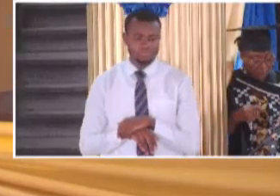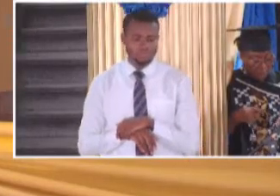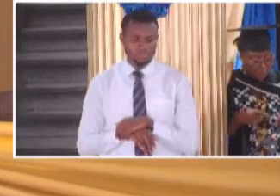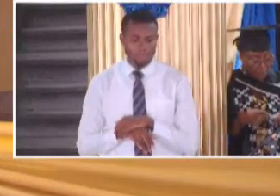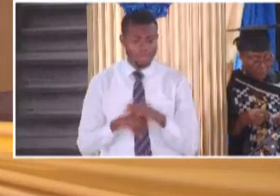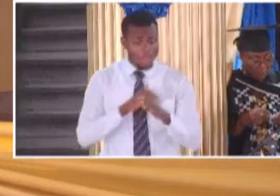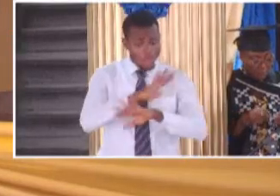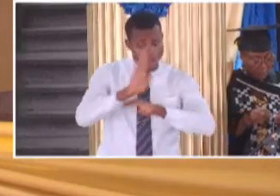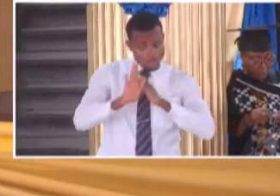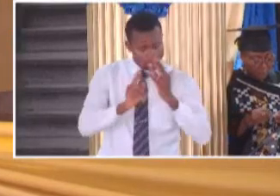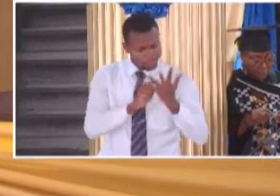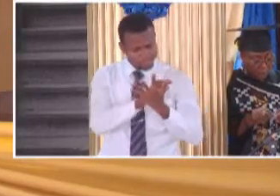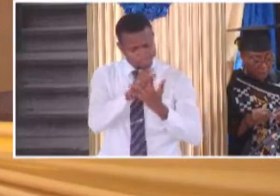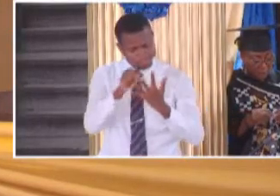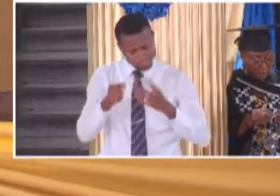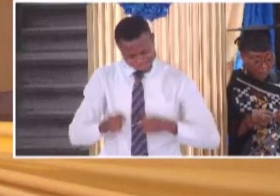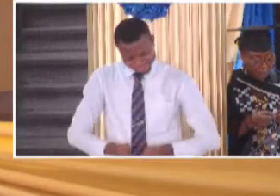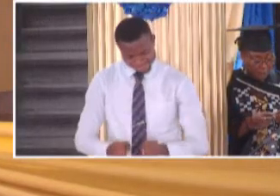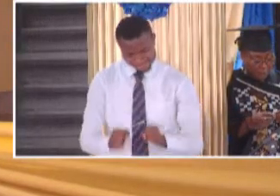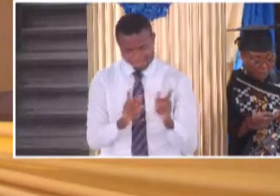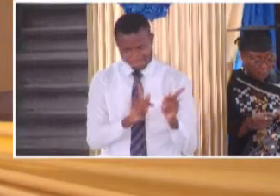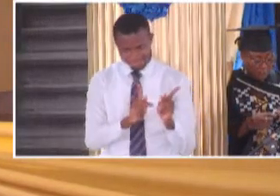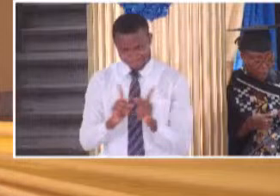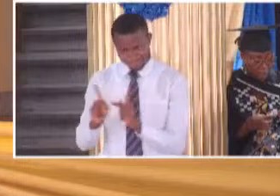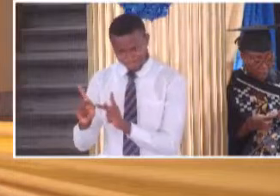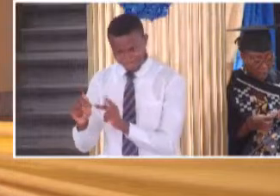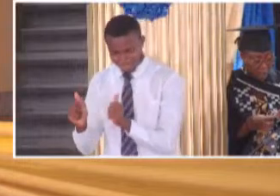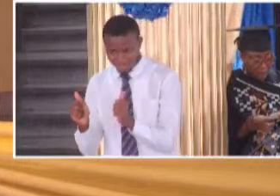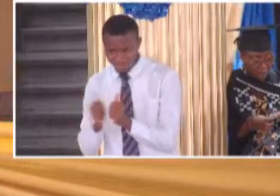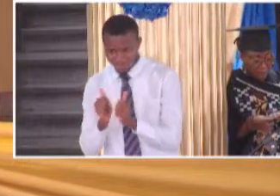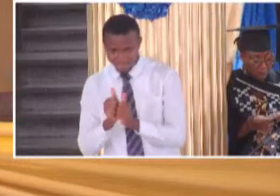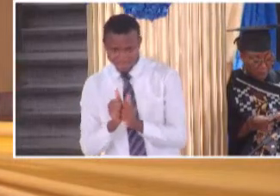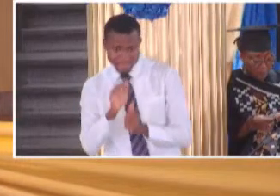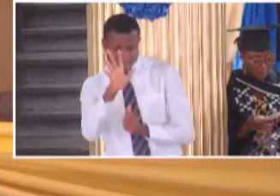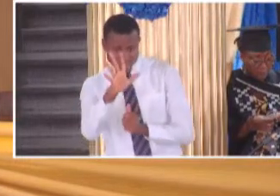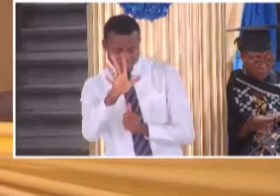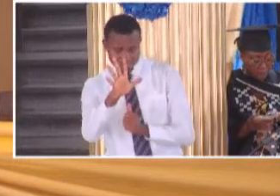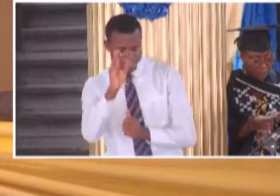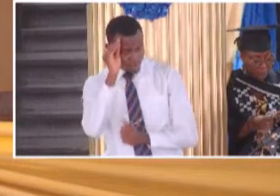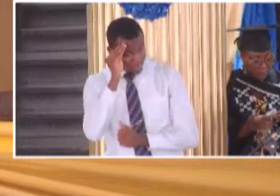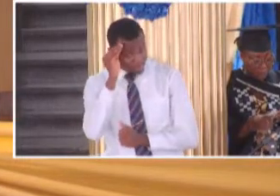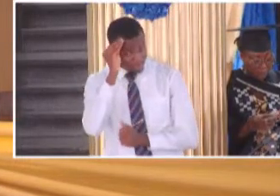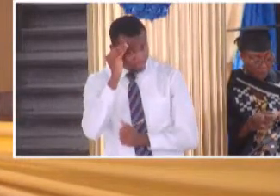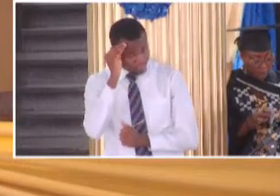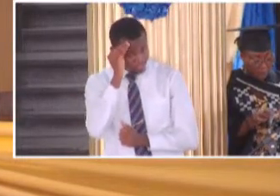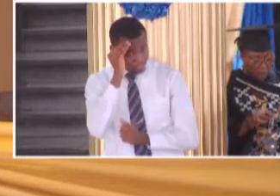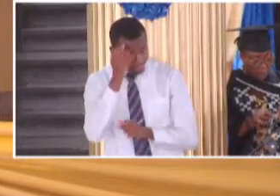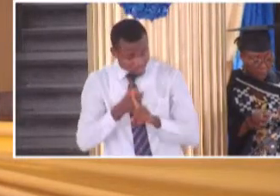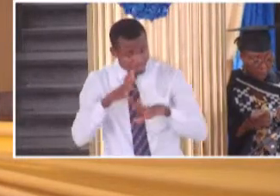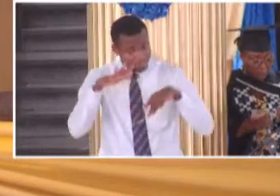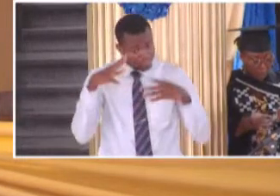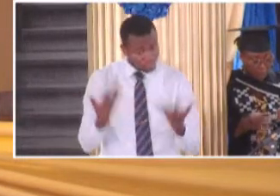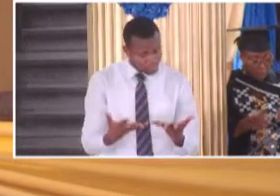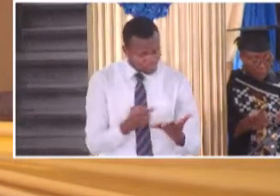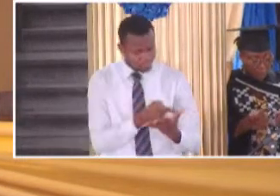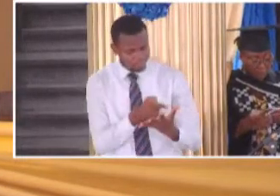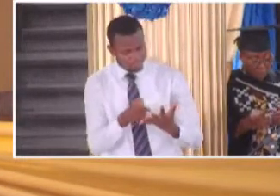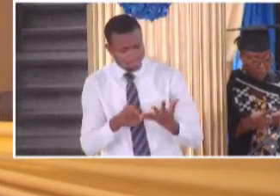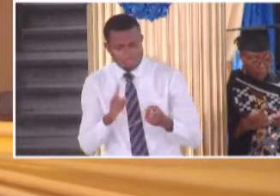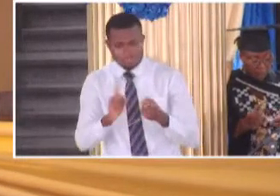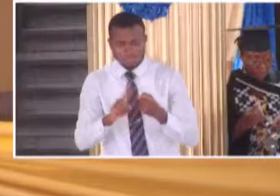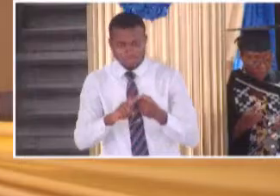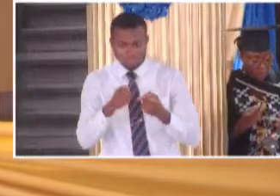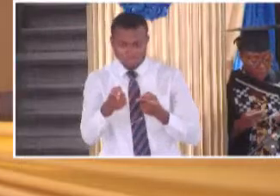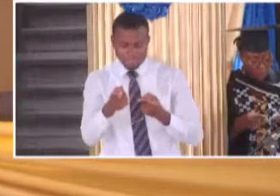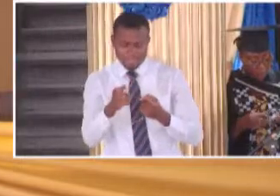These 5 strategic priorities, along with the 5 strategic objectives derived from each, referred to as